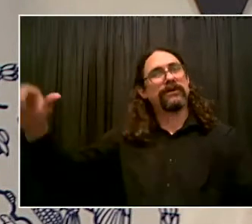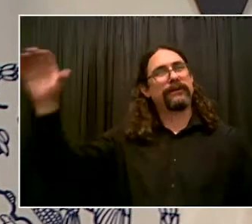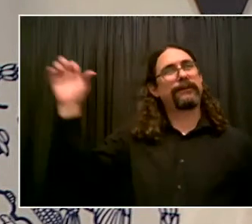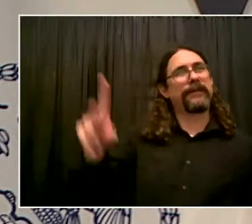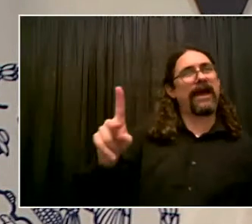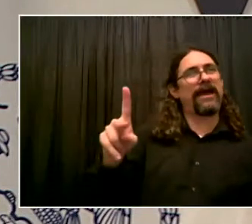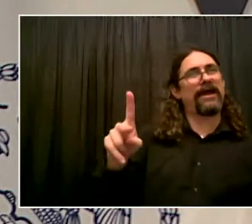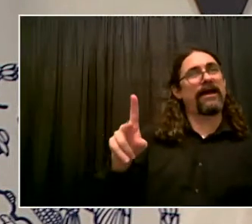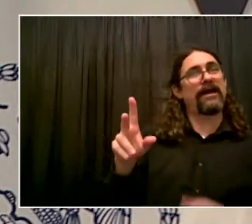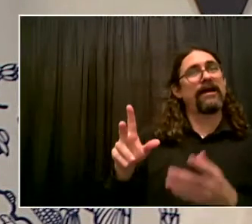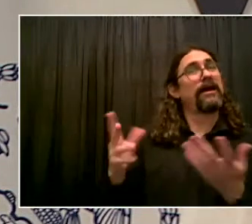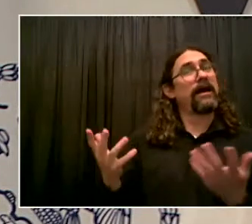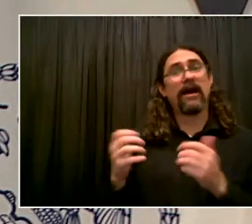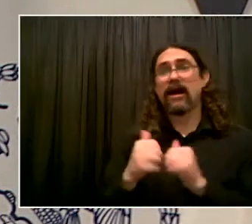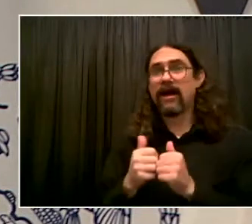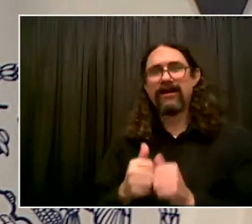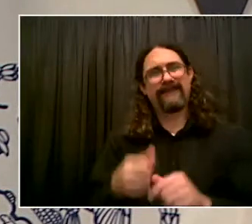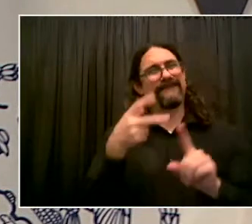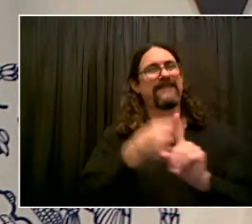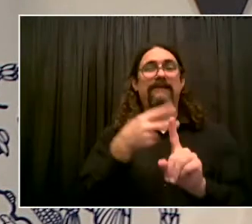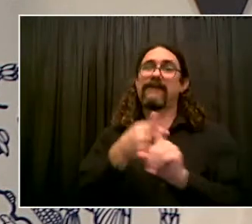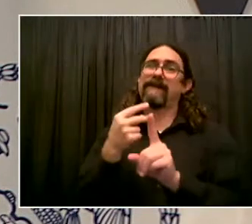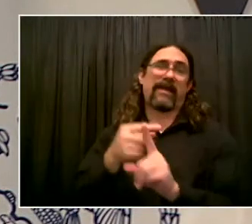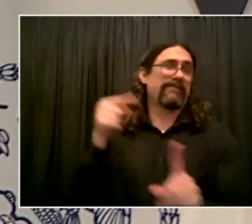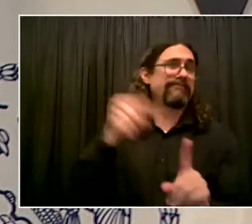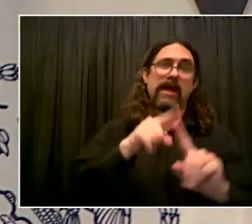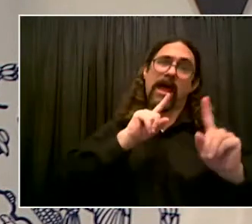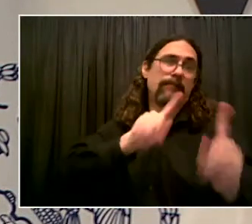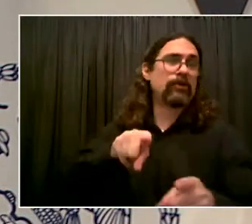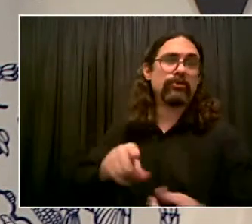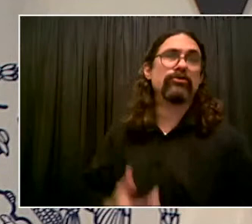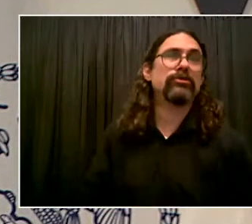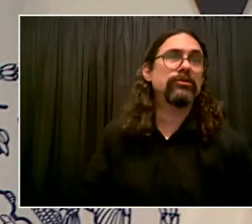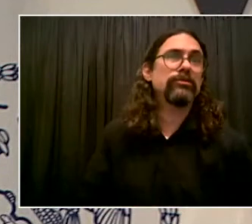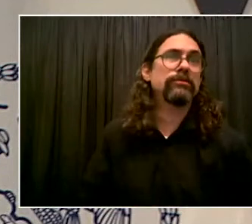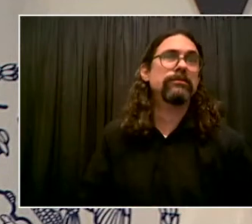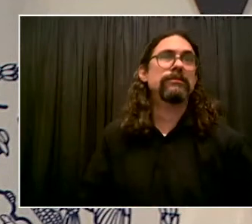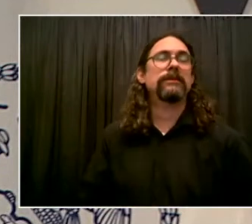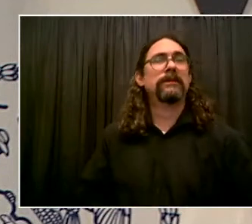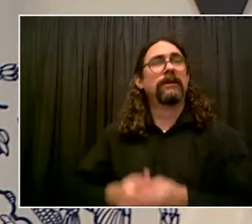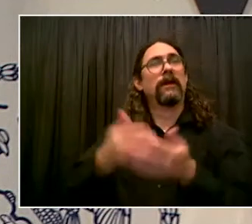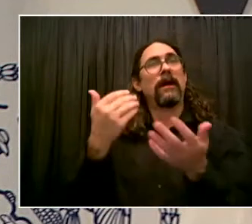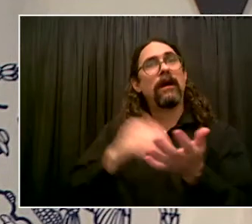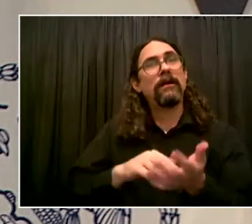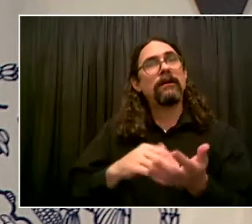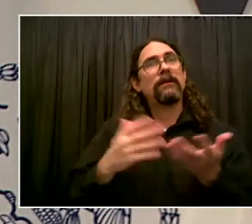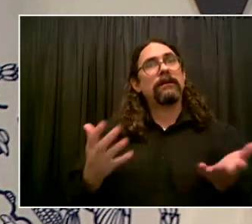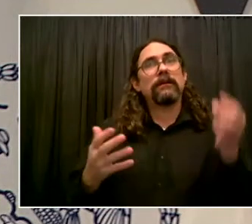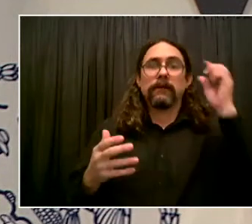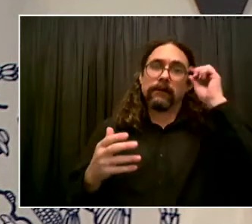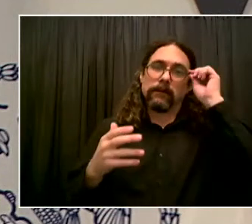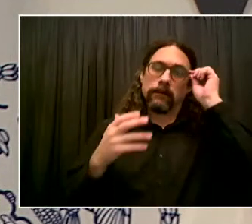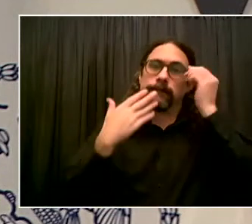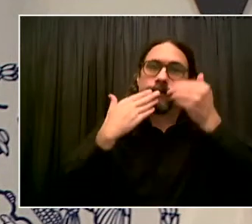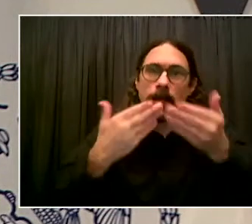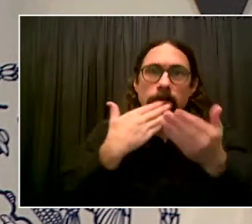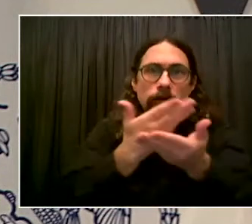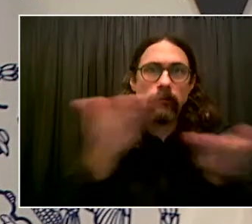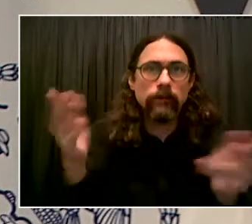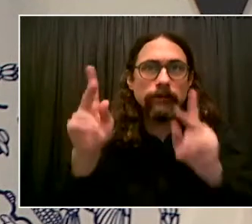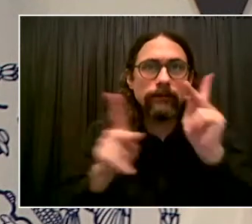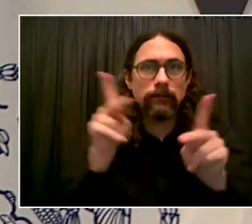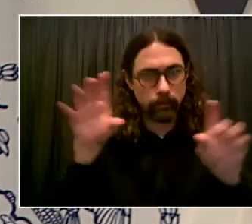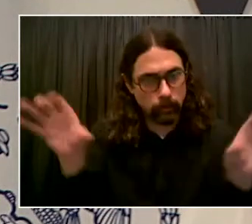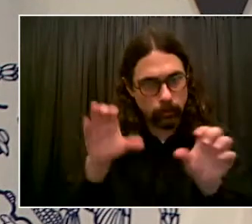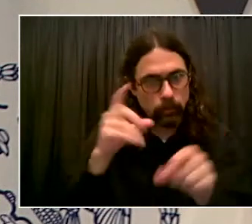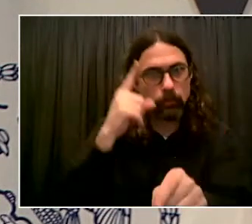to all our city employees who did the right thing and to everyone who will do the right thing going forward. Now tomorrow, we talked about a couple of